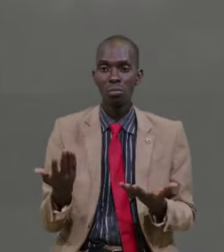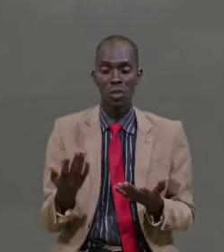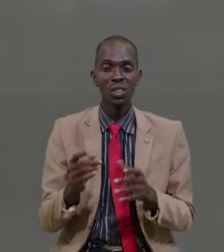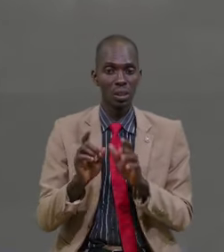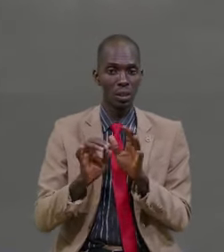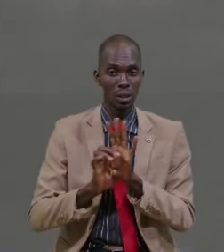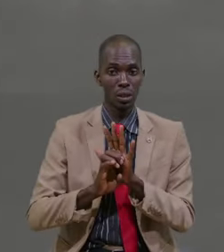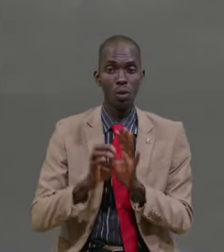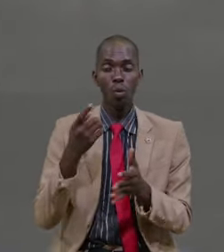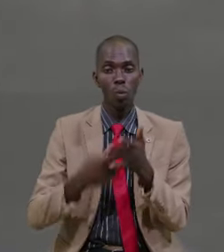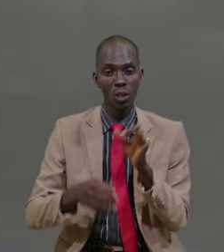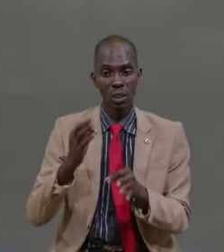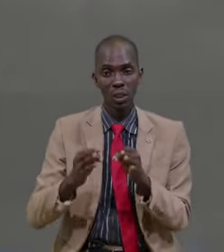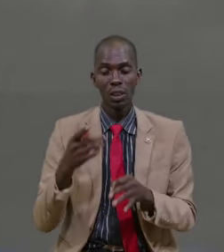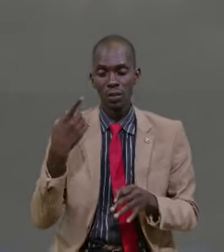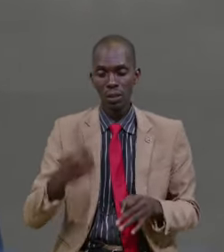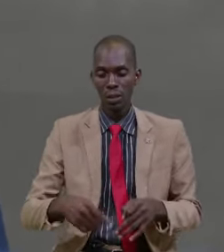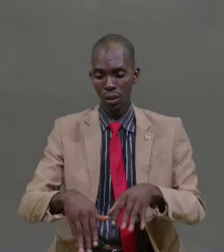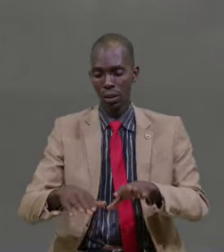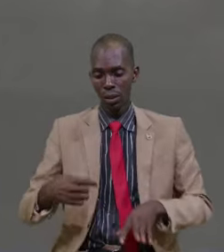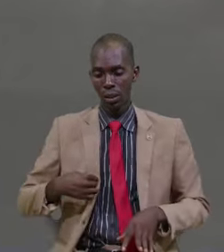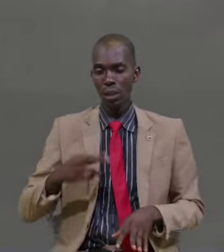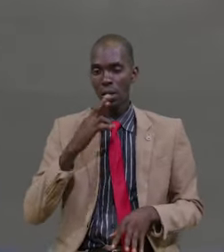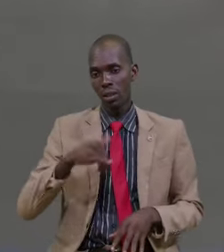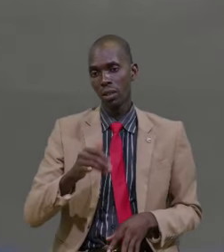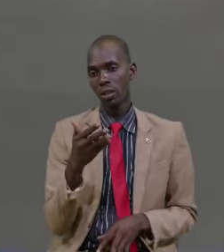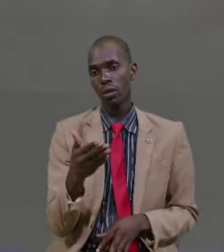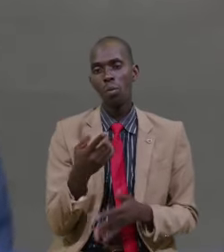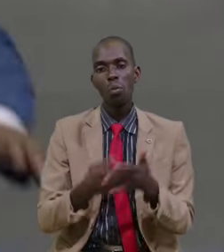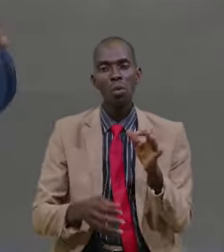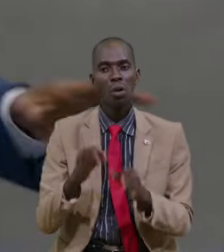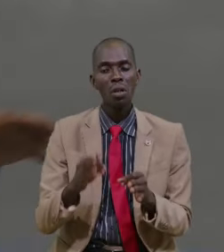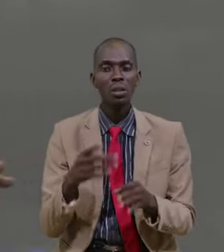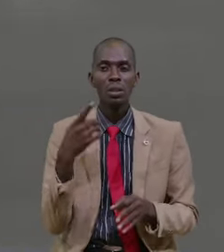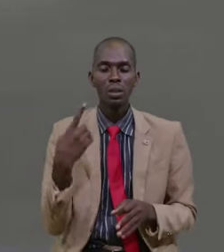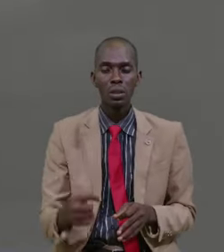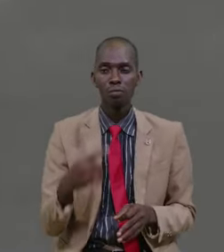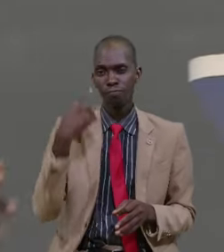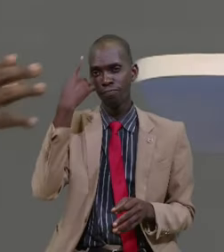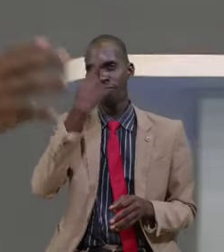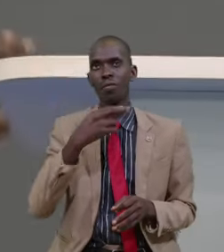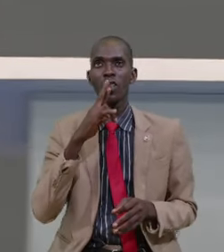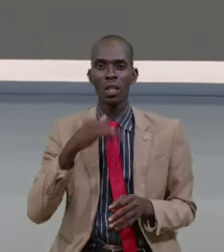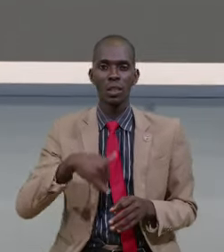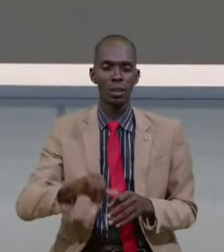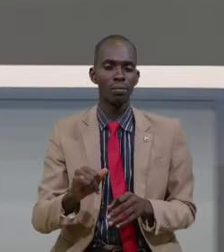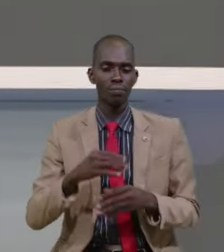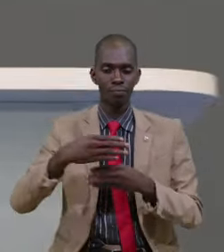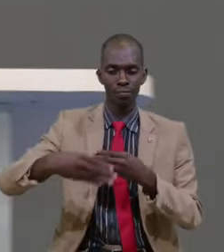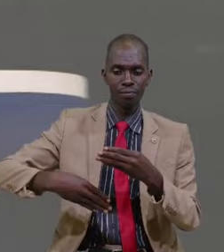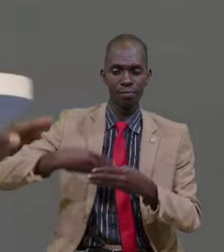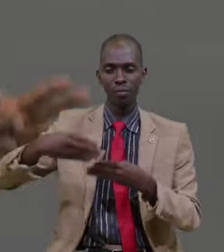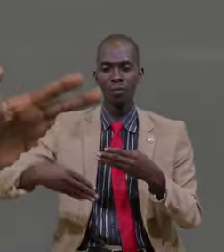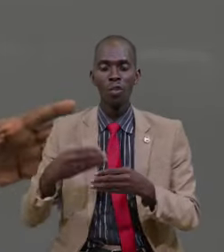if the face was still bound with a napkin? What if, although he is